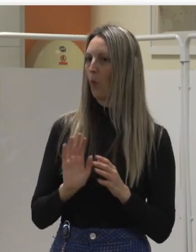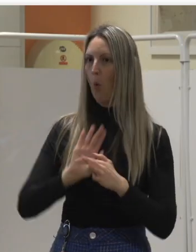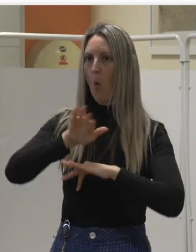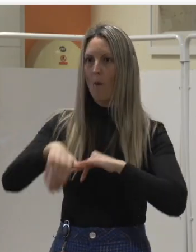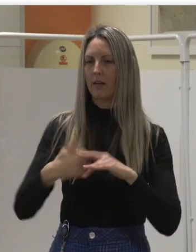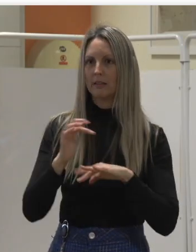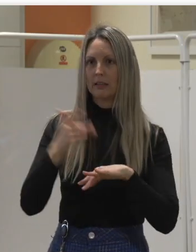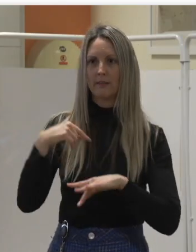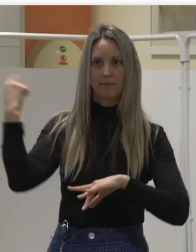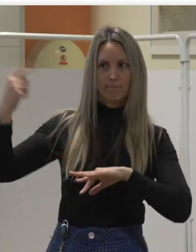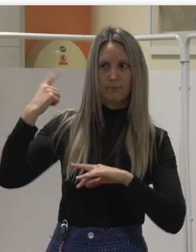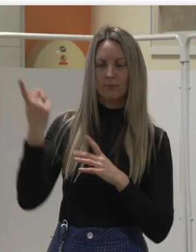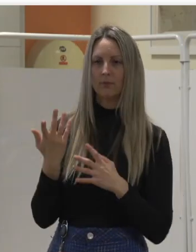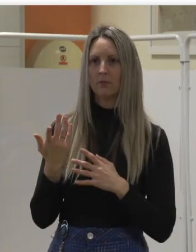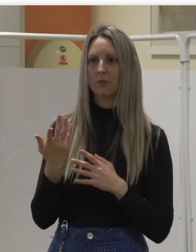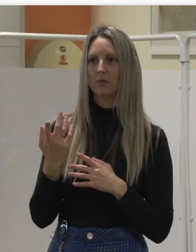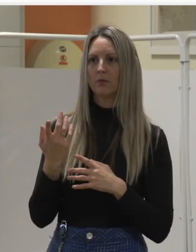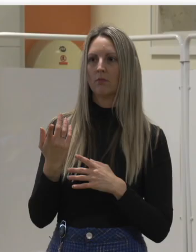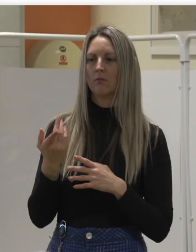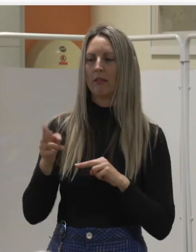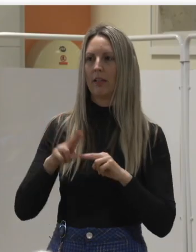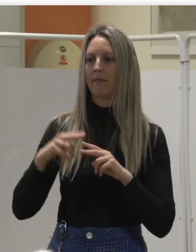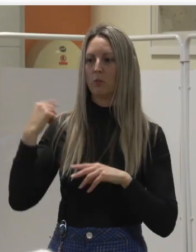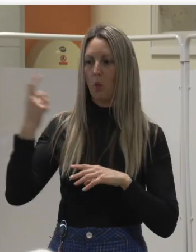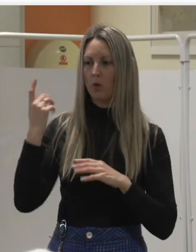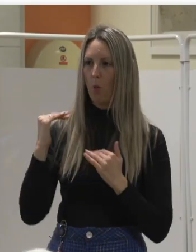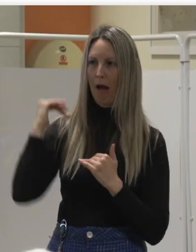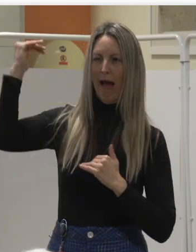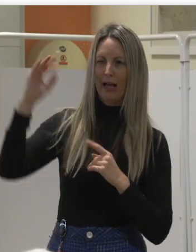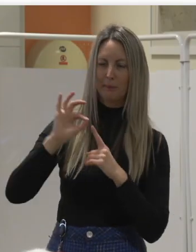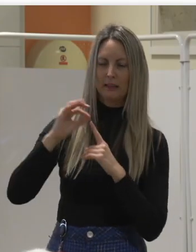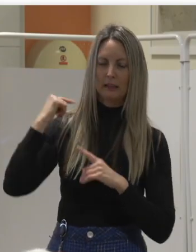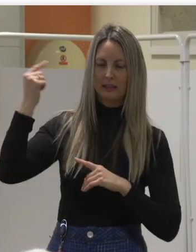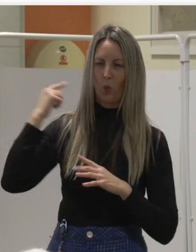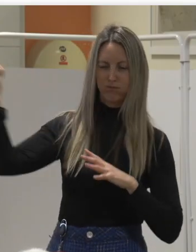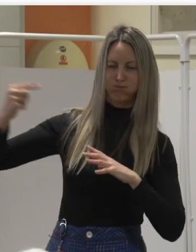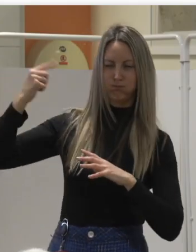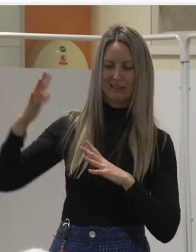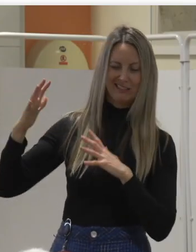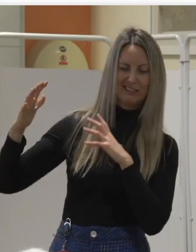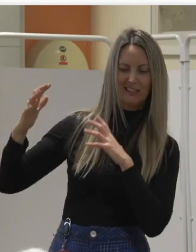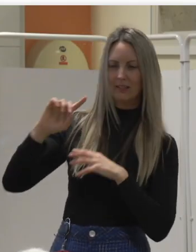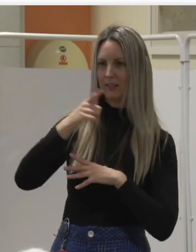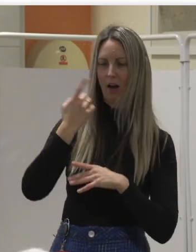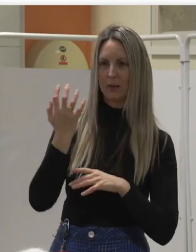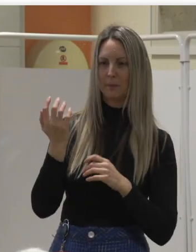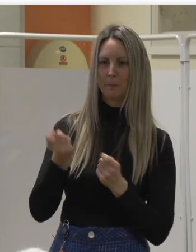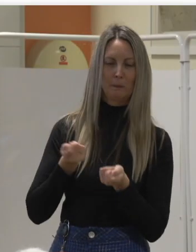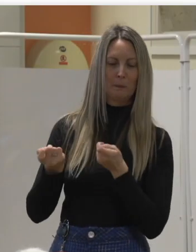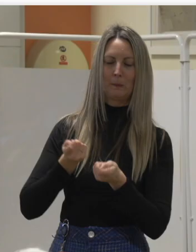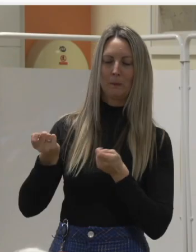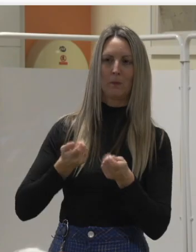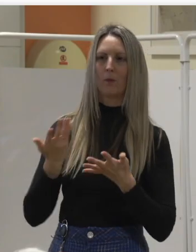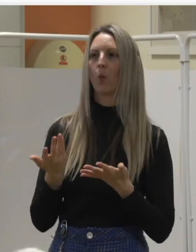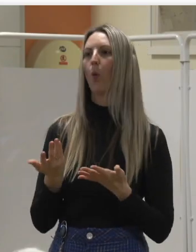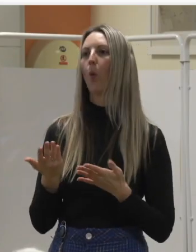hypersensitivity to sound. So they can't tolerate high-pitched sound or loud noises. Even touch, we find that